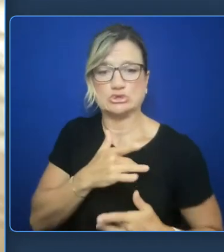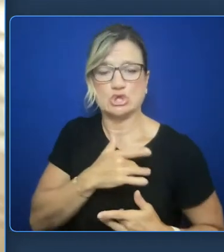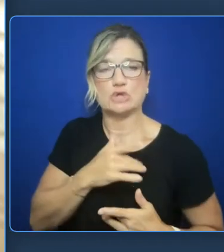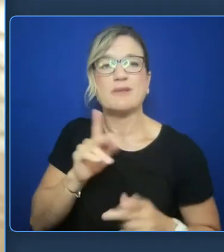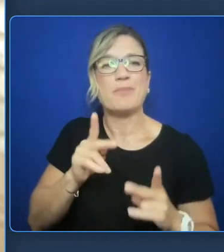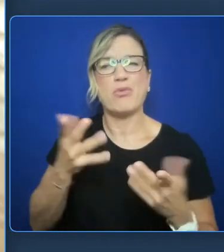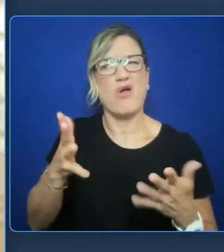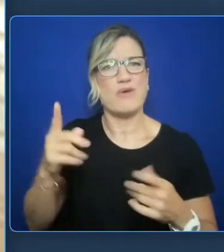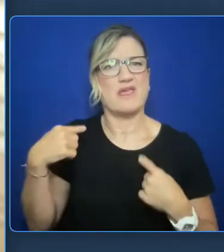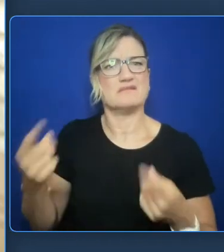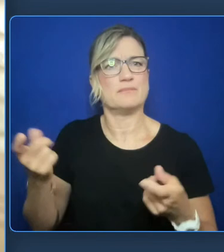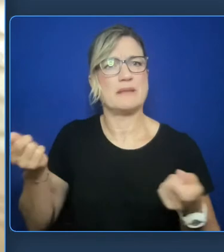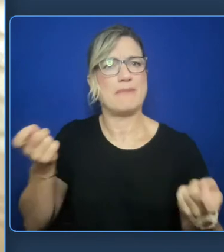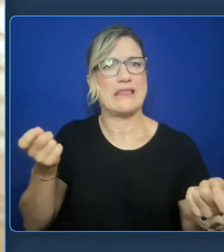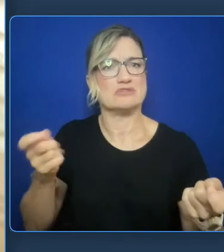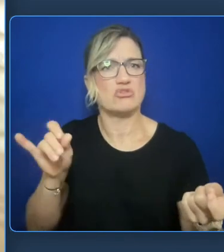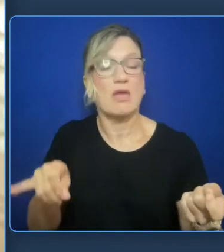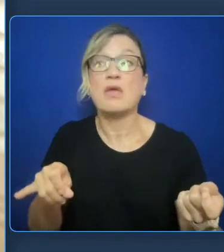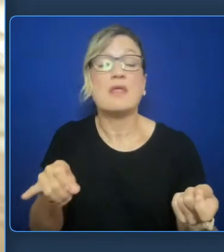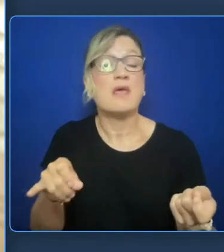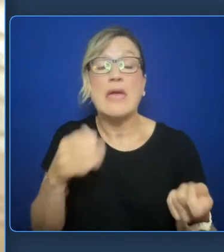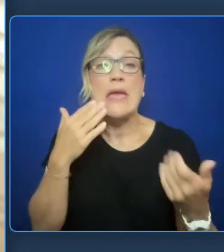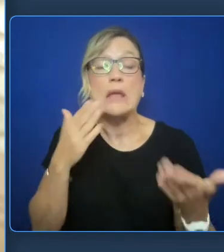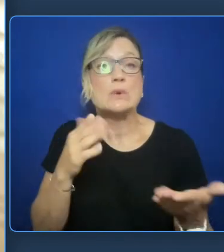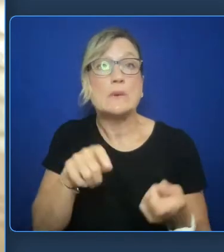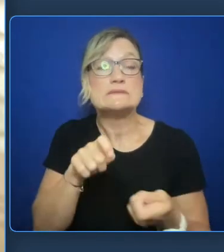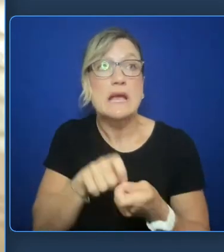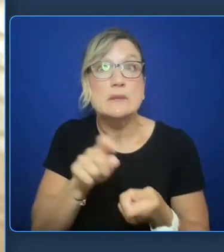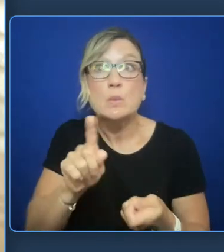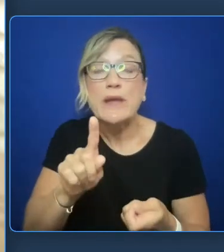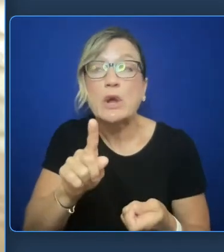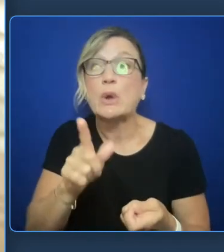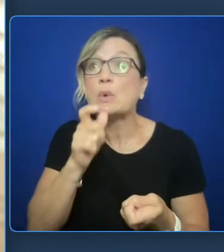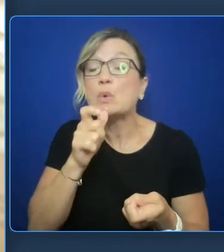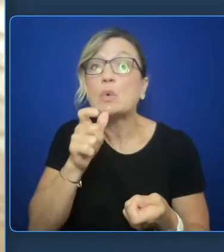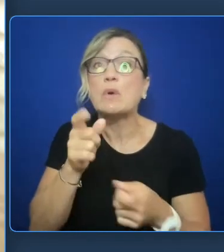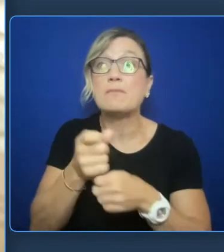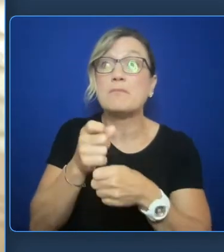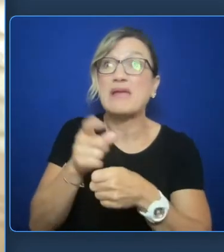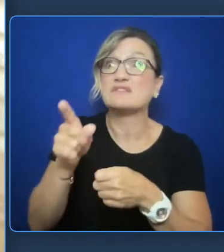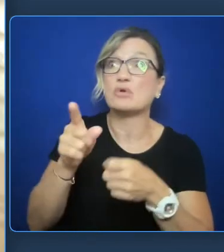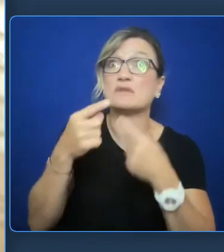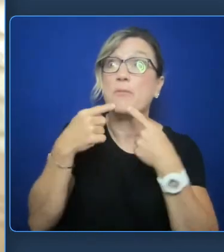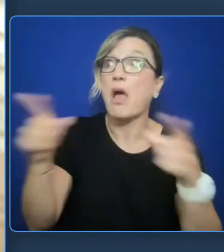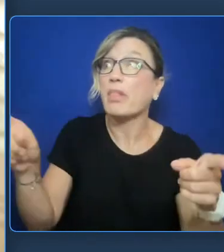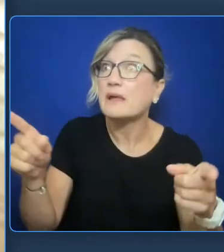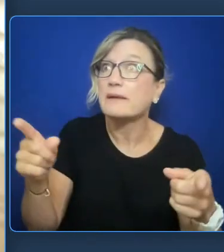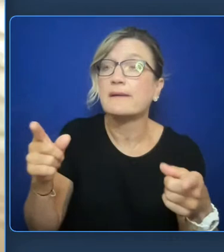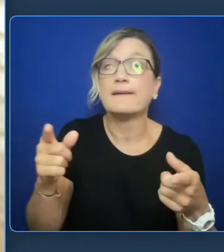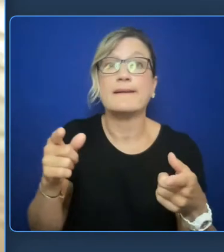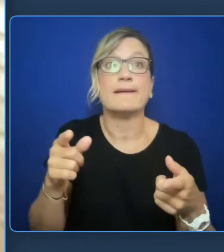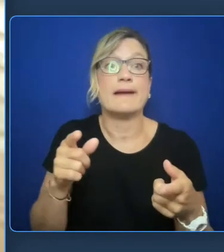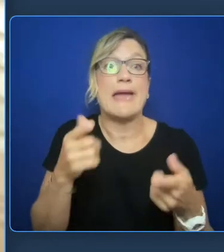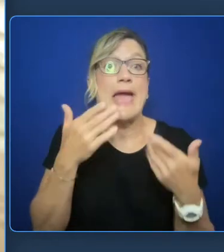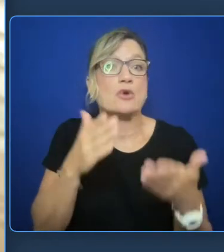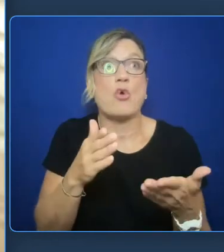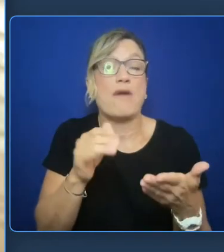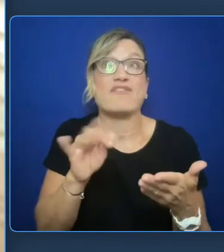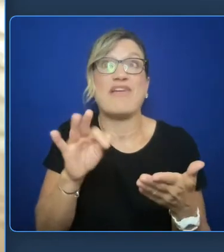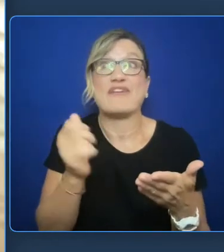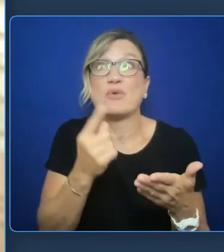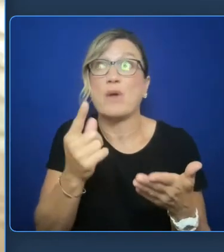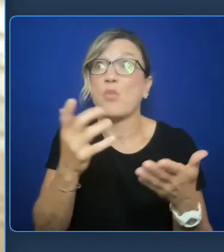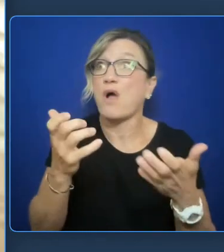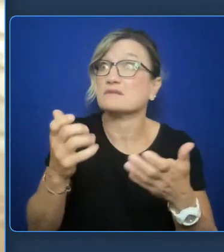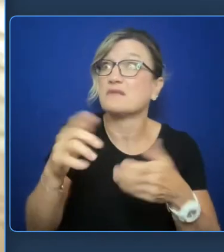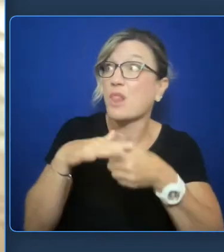managing already. And I just don't know exactly where or who makes those public. I don't know if they want everyone asking for a local server,